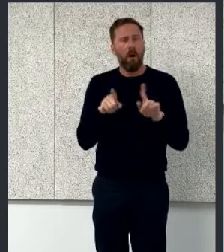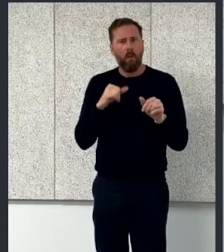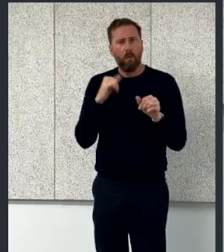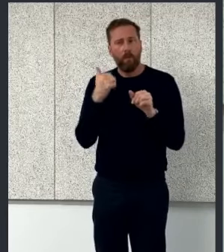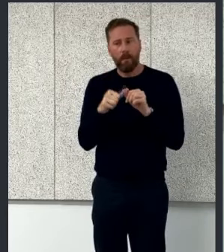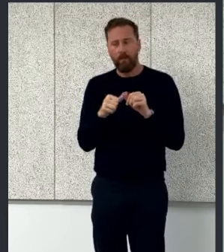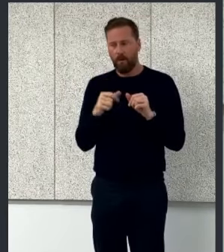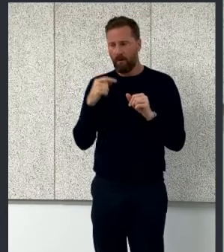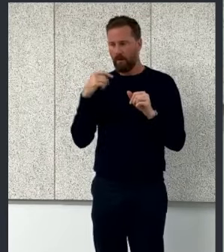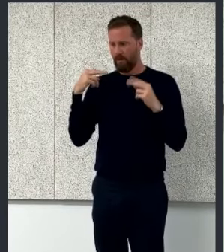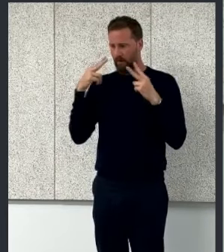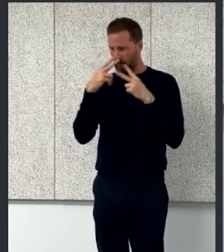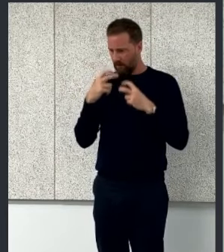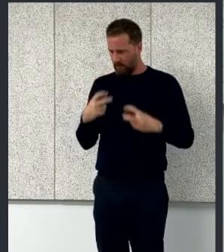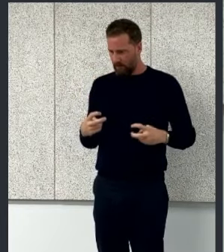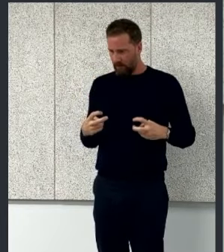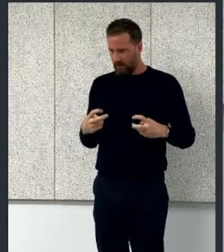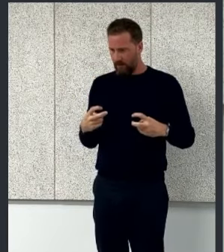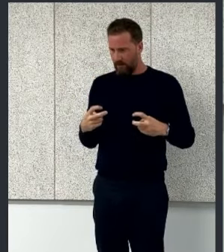are